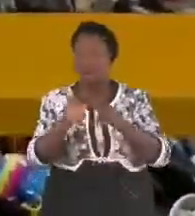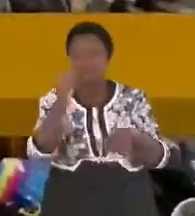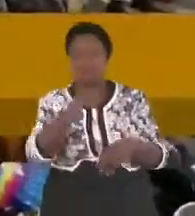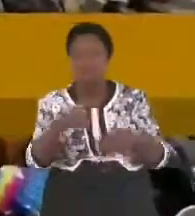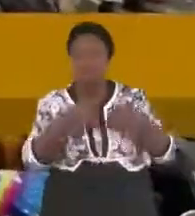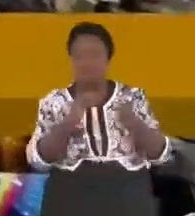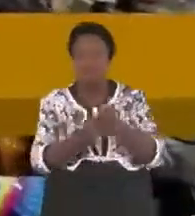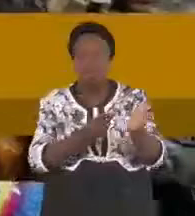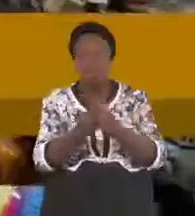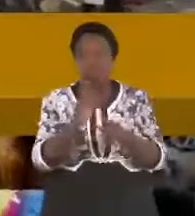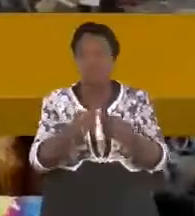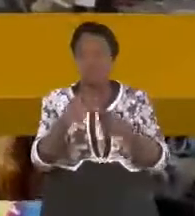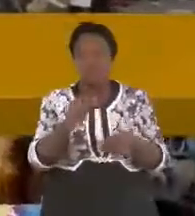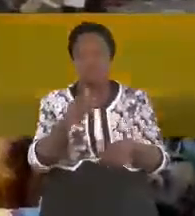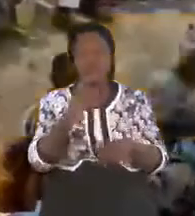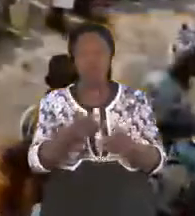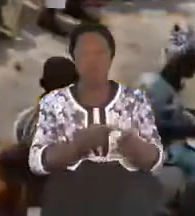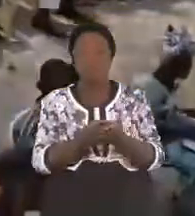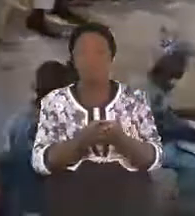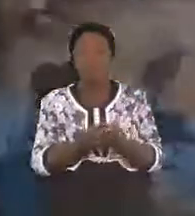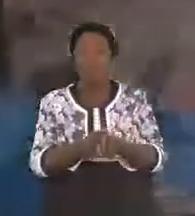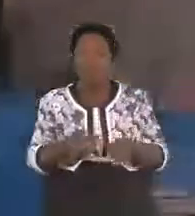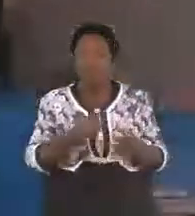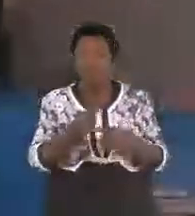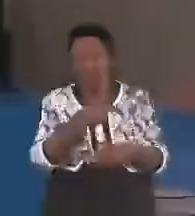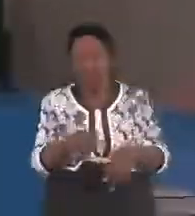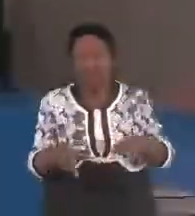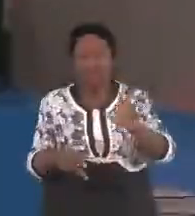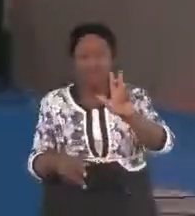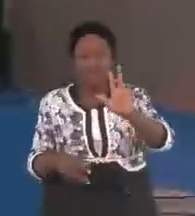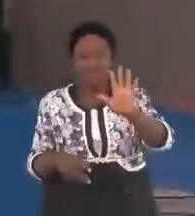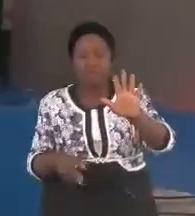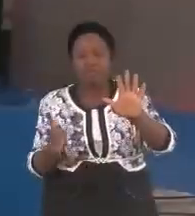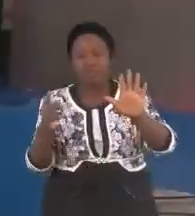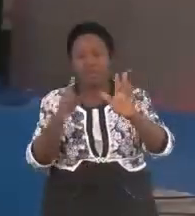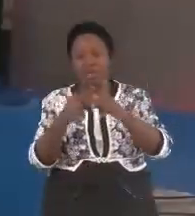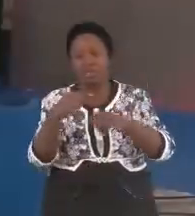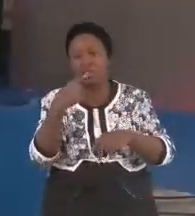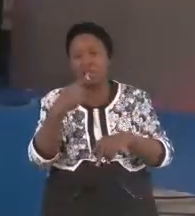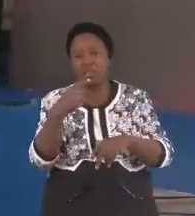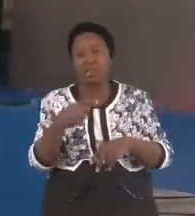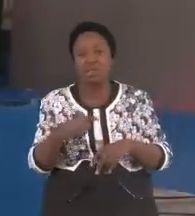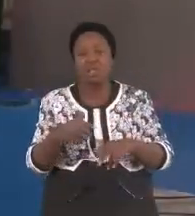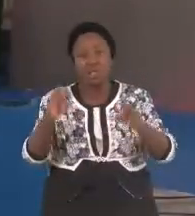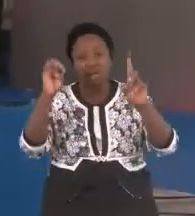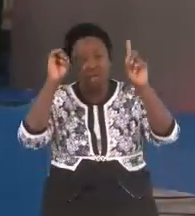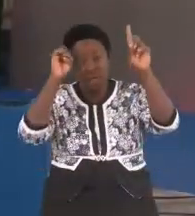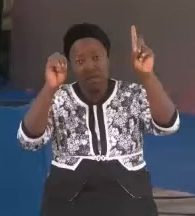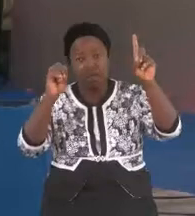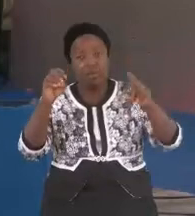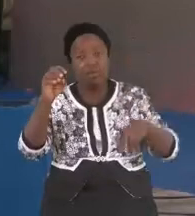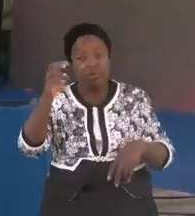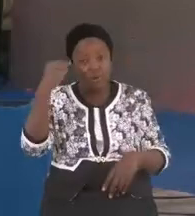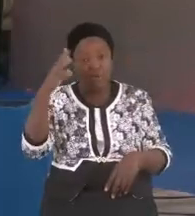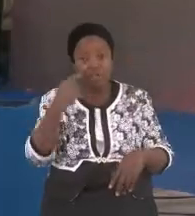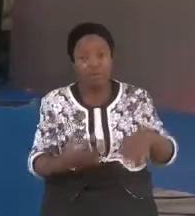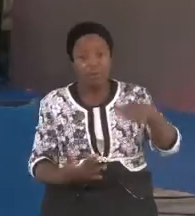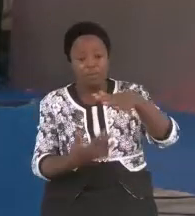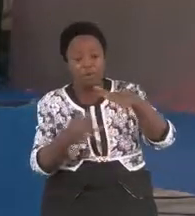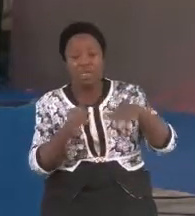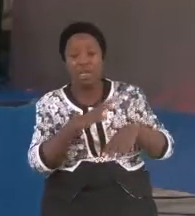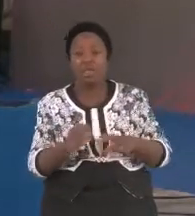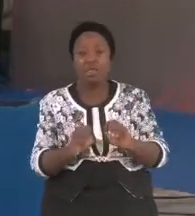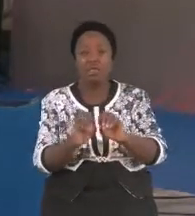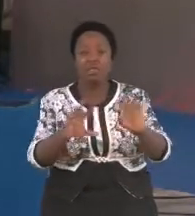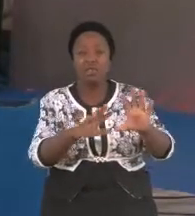the truth? Look at verse 35. It says, he was a burning and a shining light.